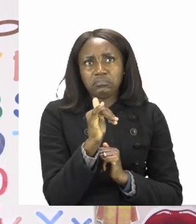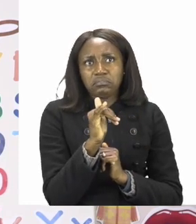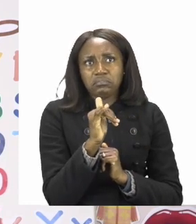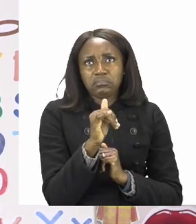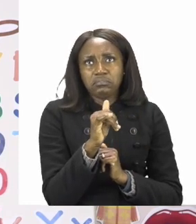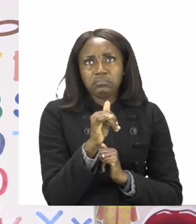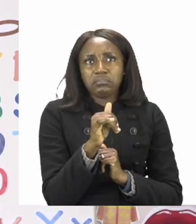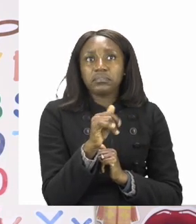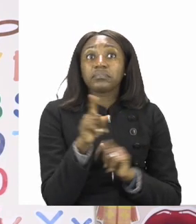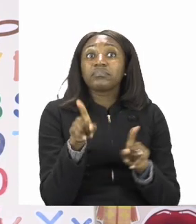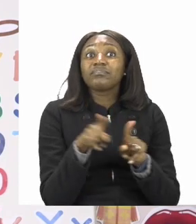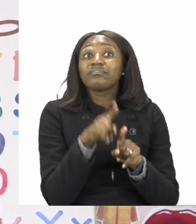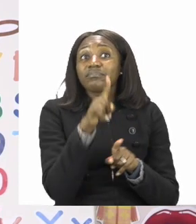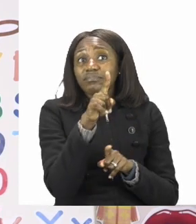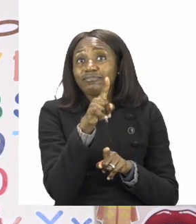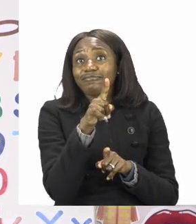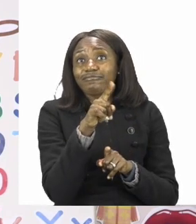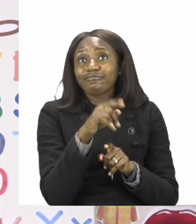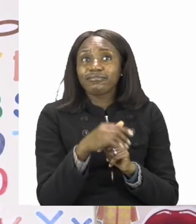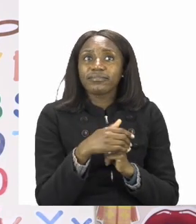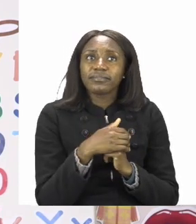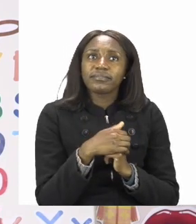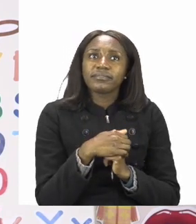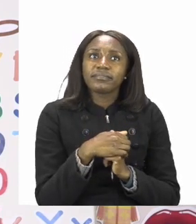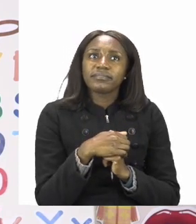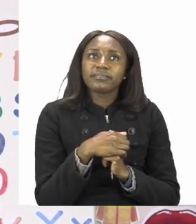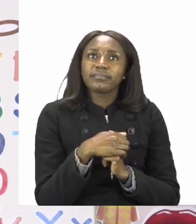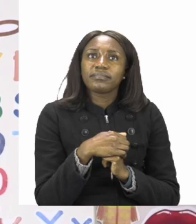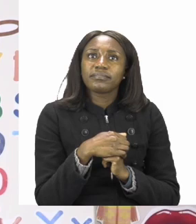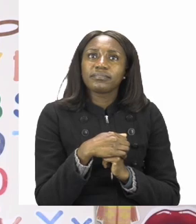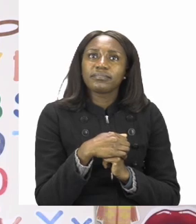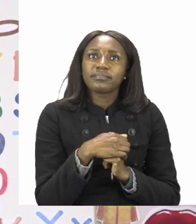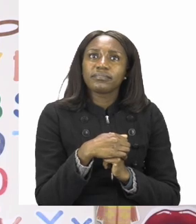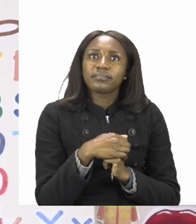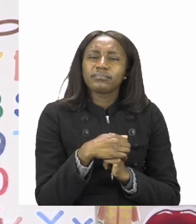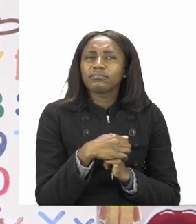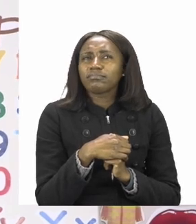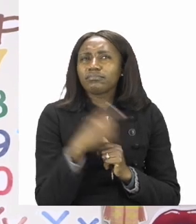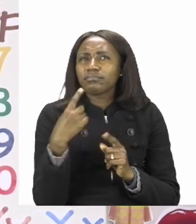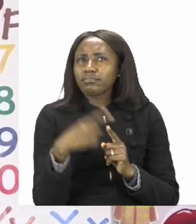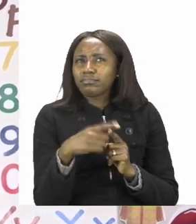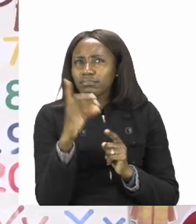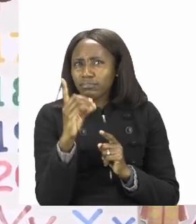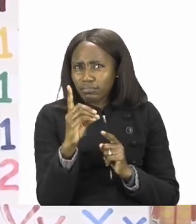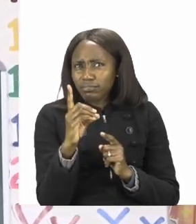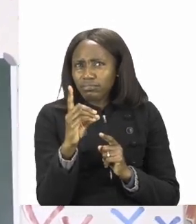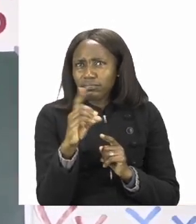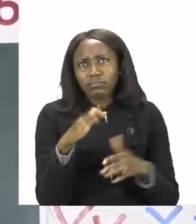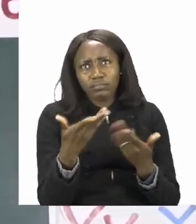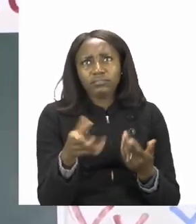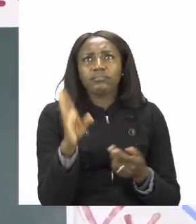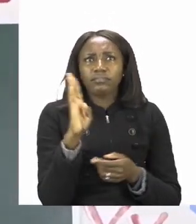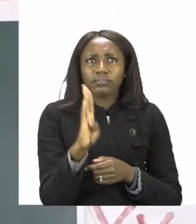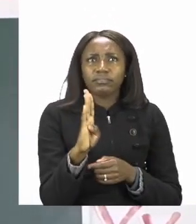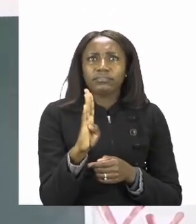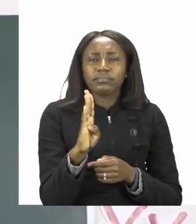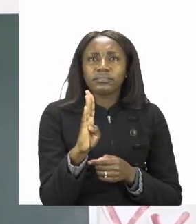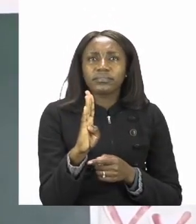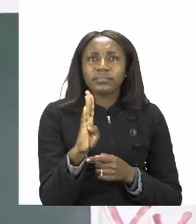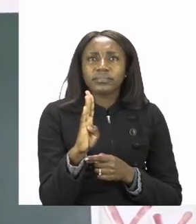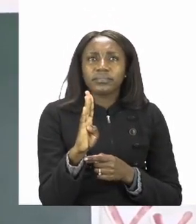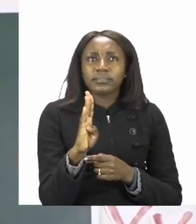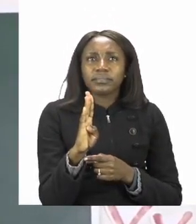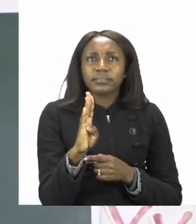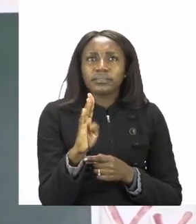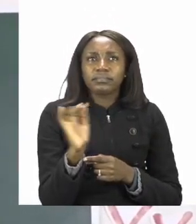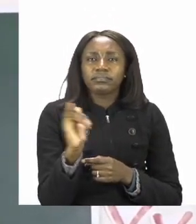want to try and name. Do we say dug or